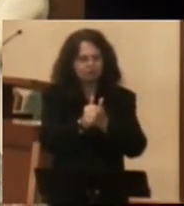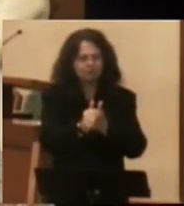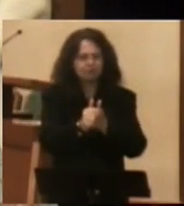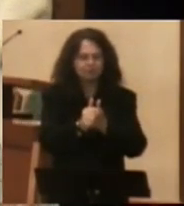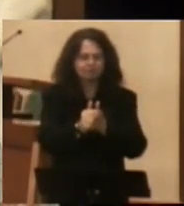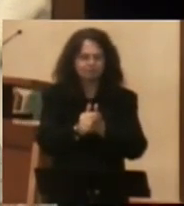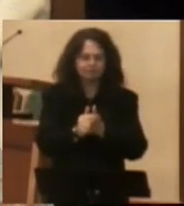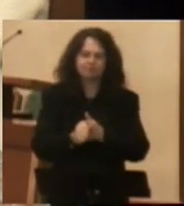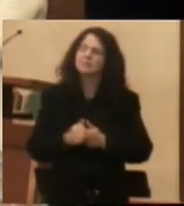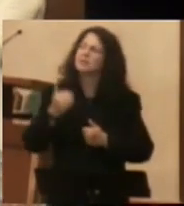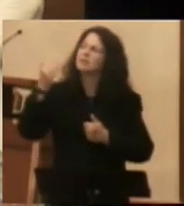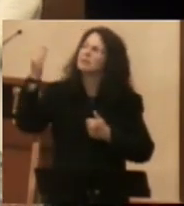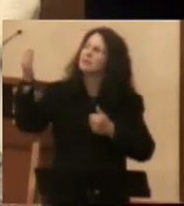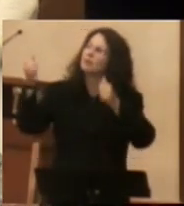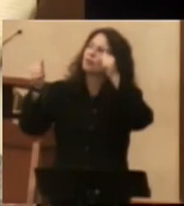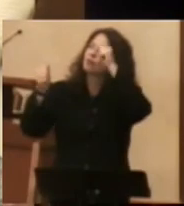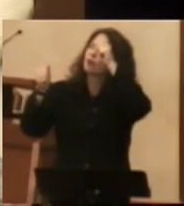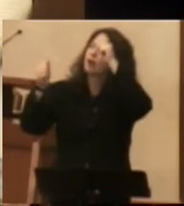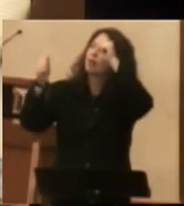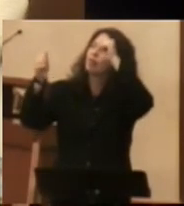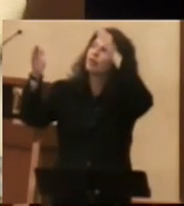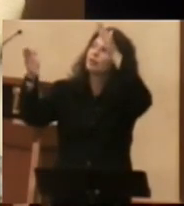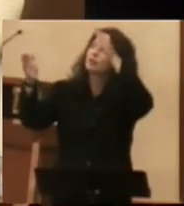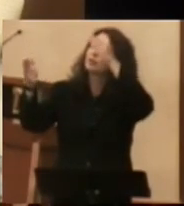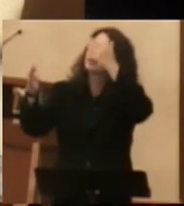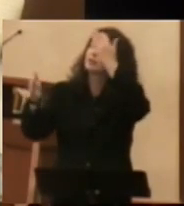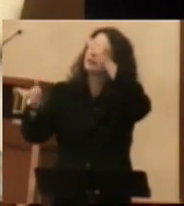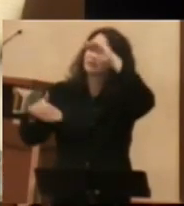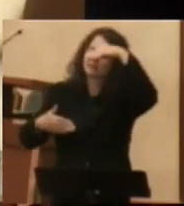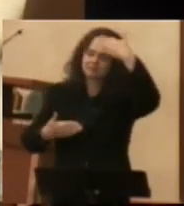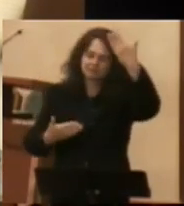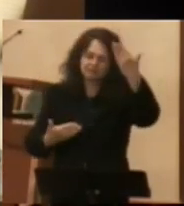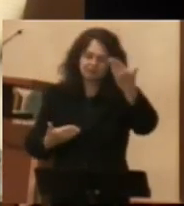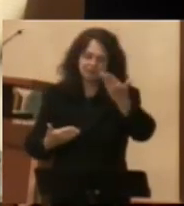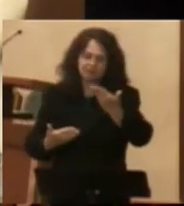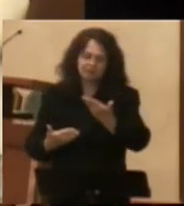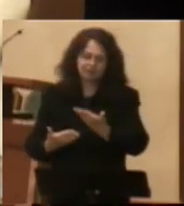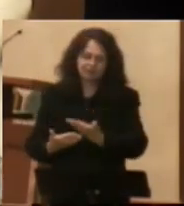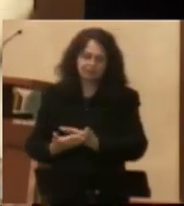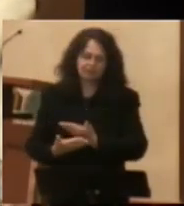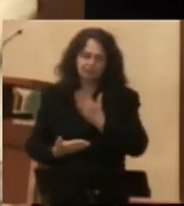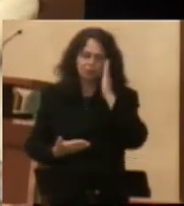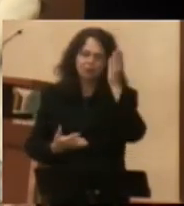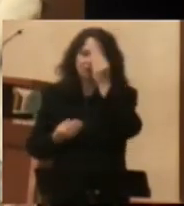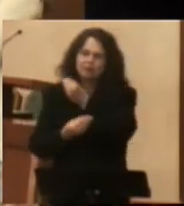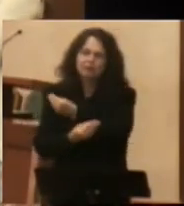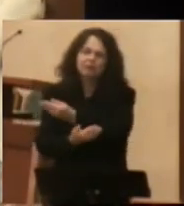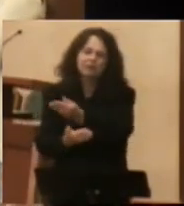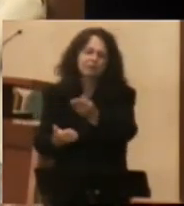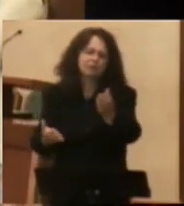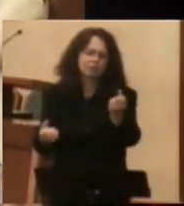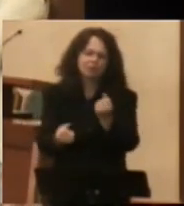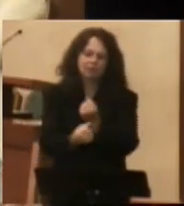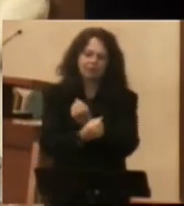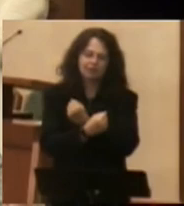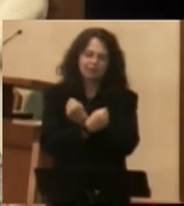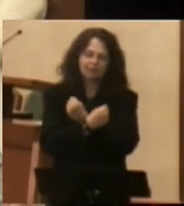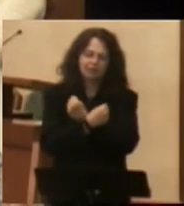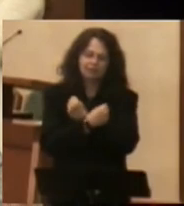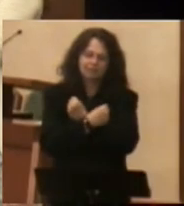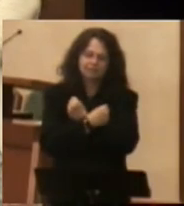Father, and he will give you another counselor to